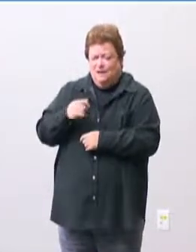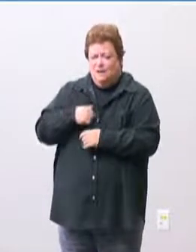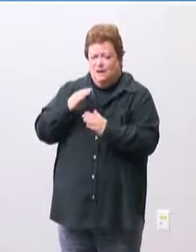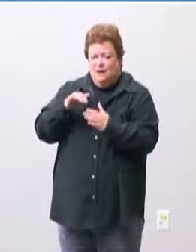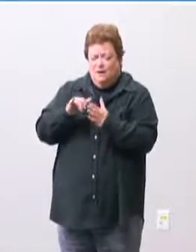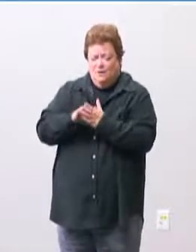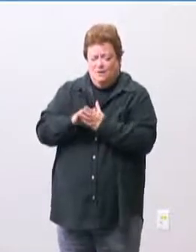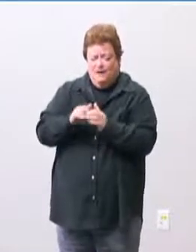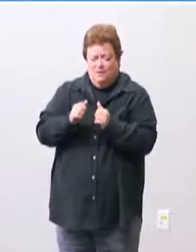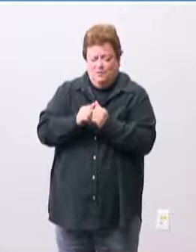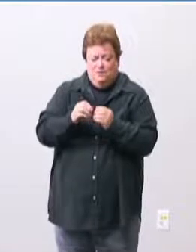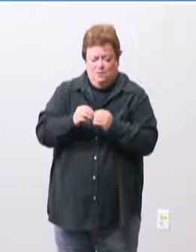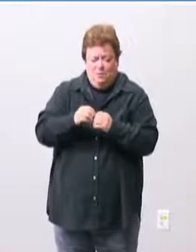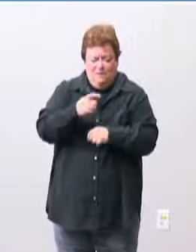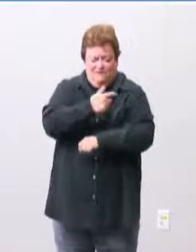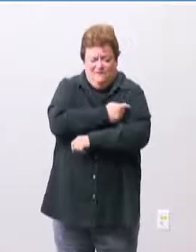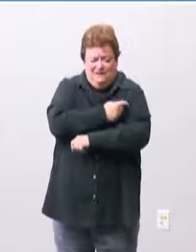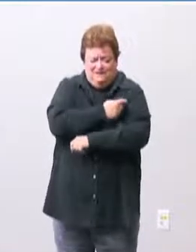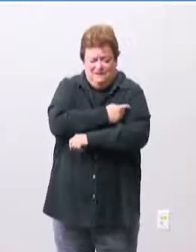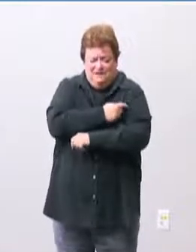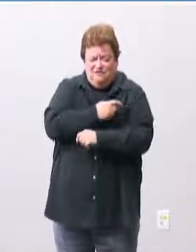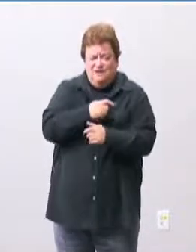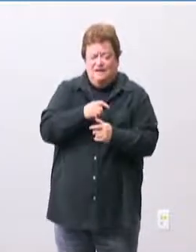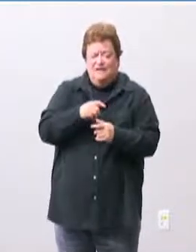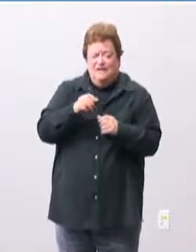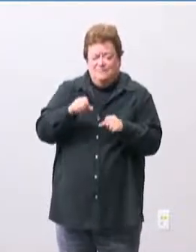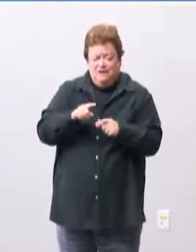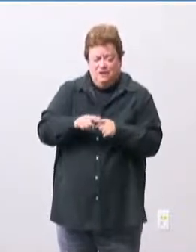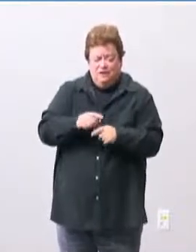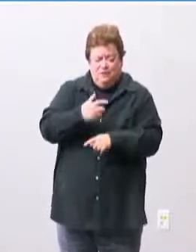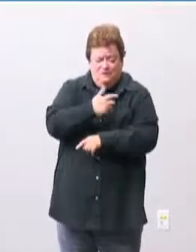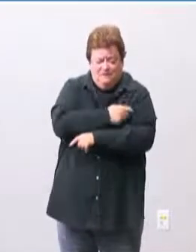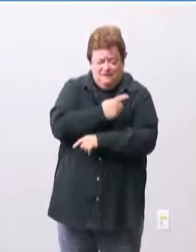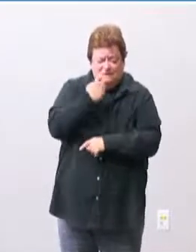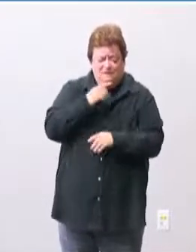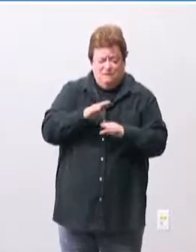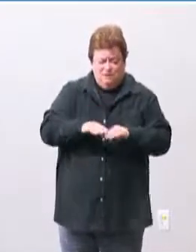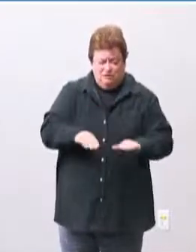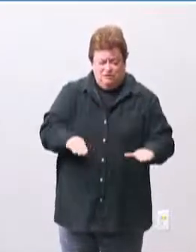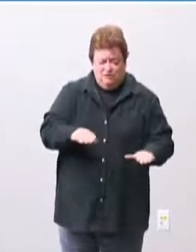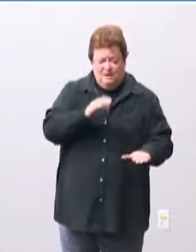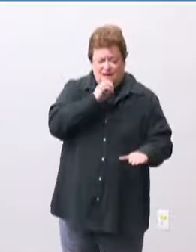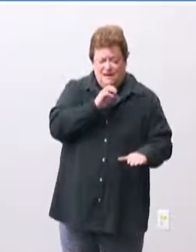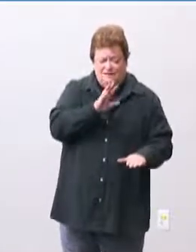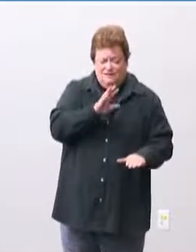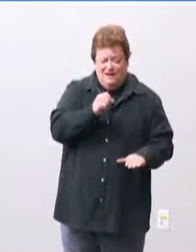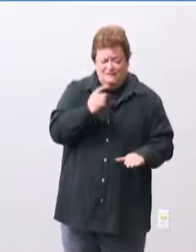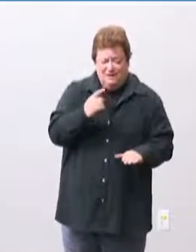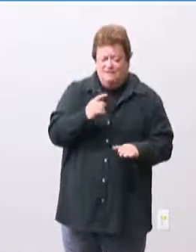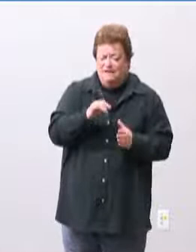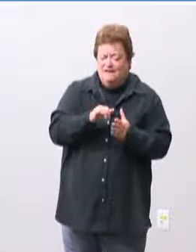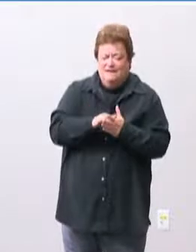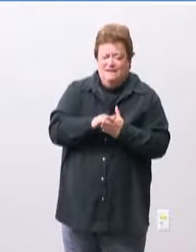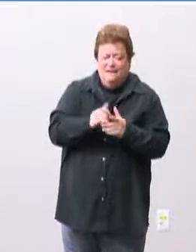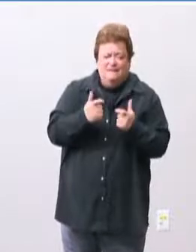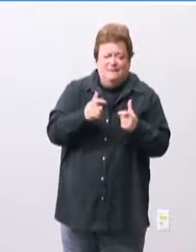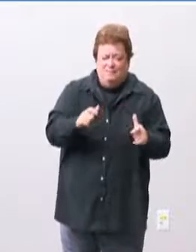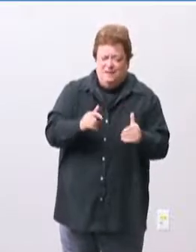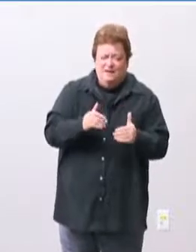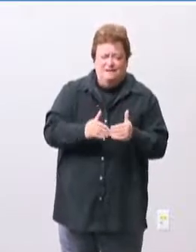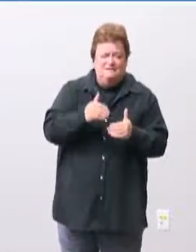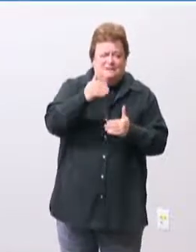vaccination developments bring. The ability to vaccinate children 5 to 11 years old is a major step forward for our